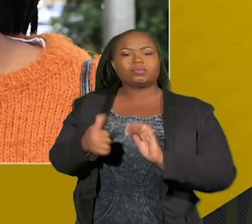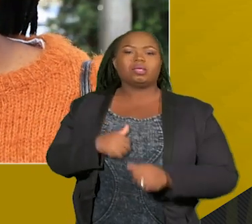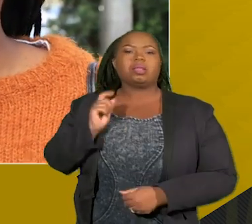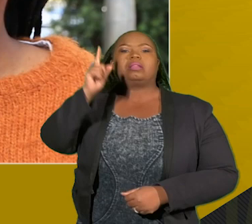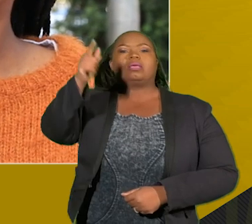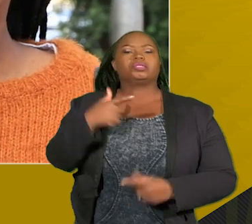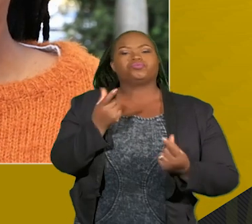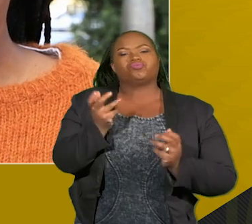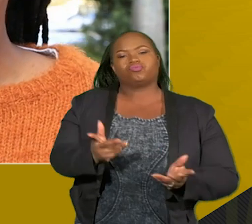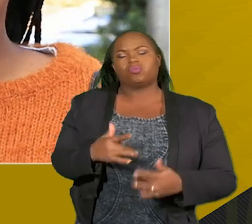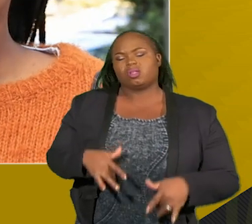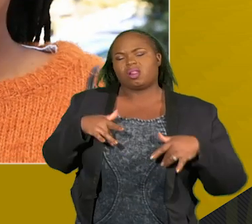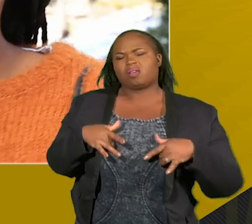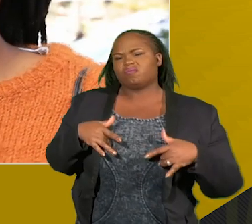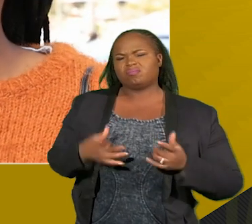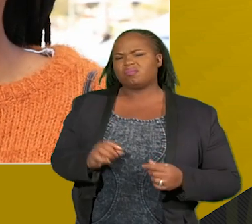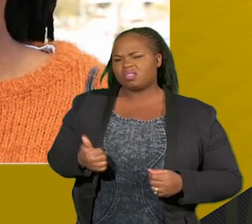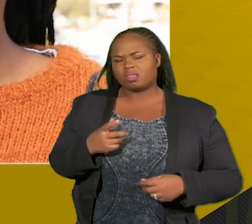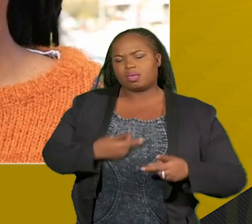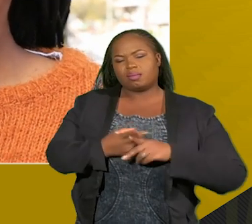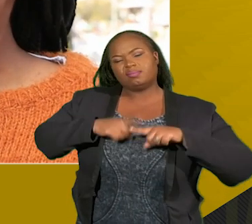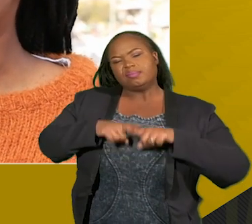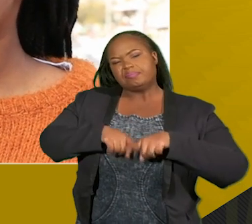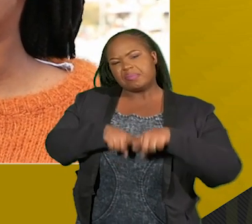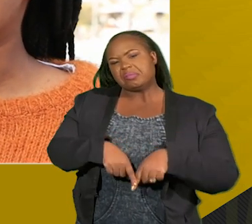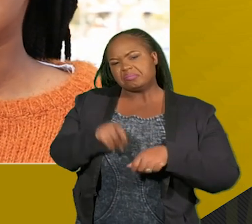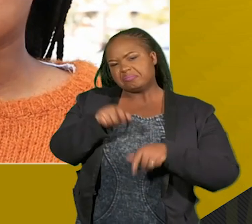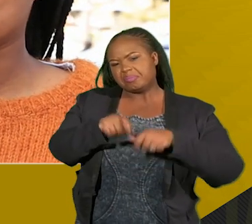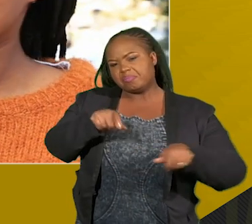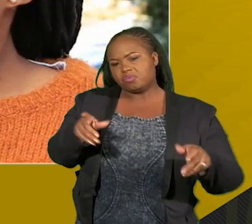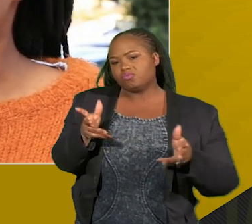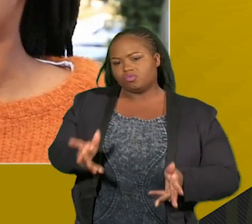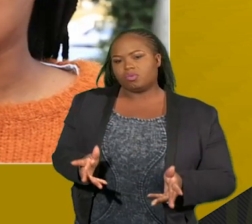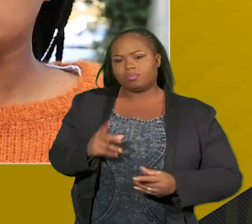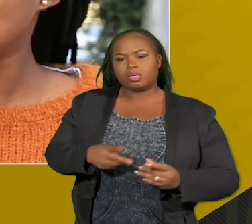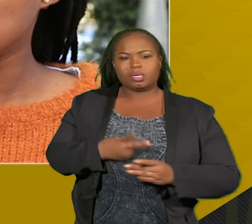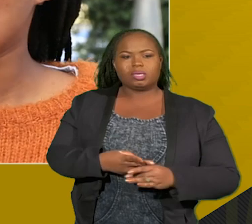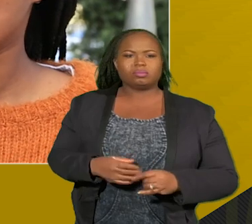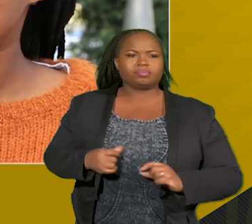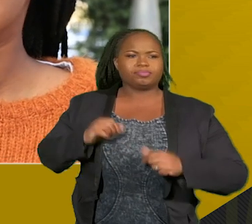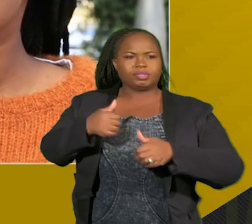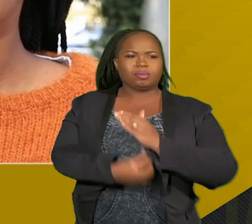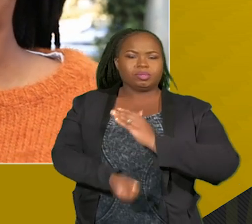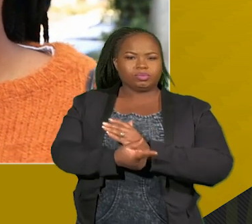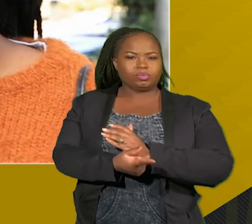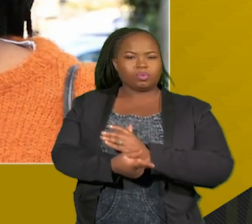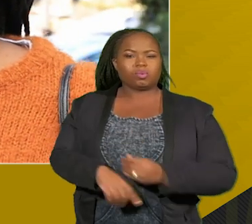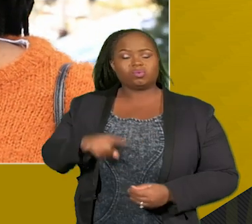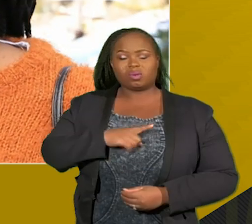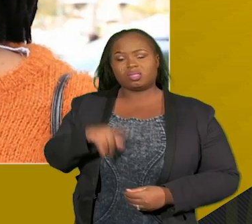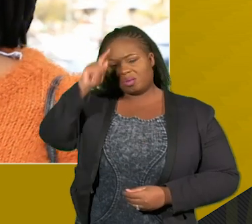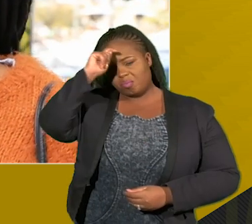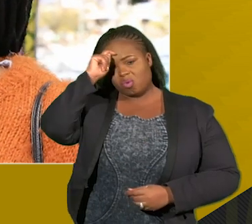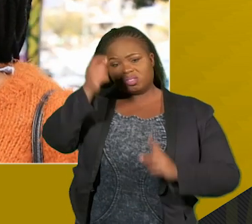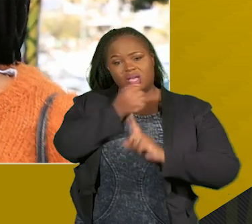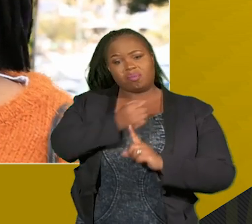bayachubeka bayenza leyo empilweni zabo. So it depends kumuntu nomuntu ukuthi why. Sometimes it's just it's a trend ukuthi no, abafazi these days baya abuse, or they